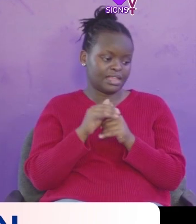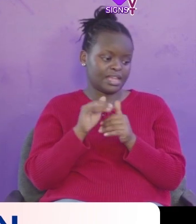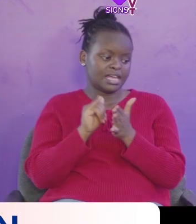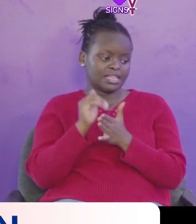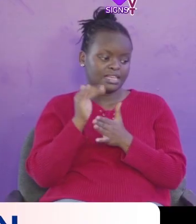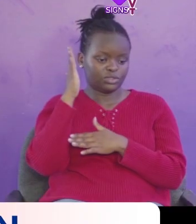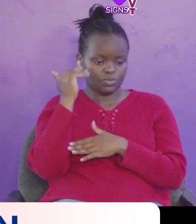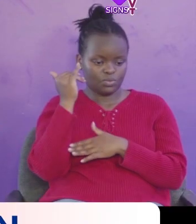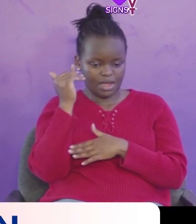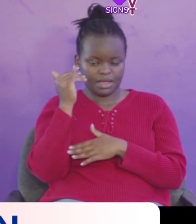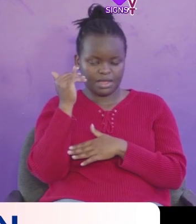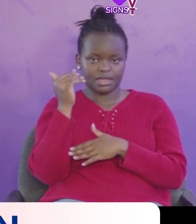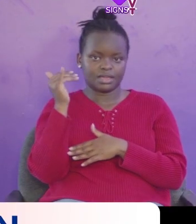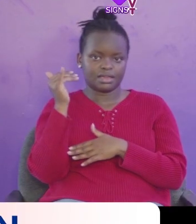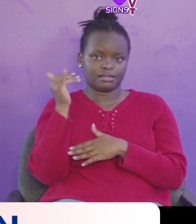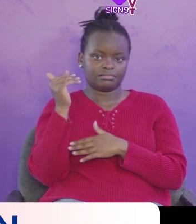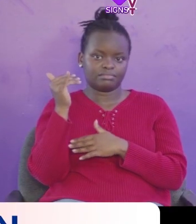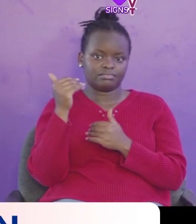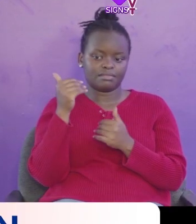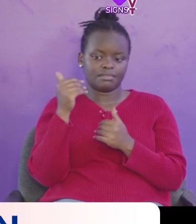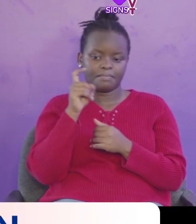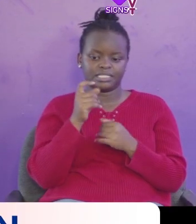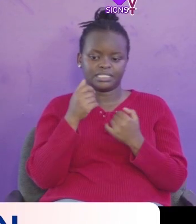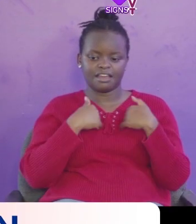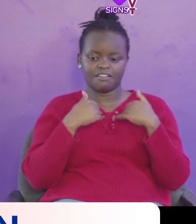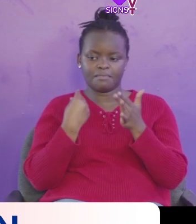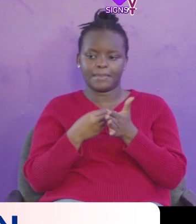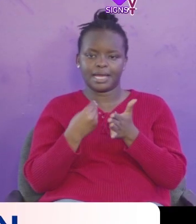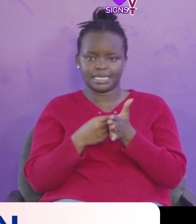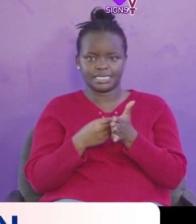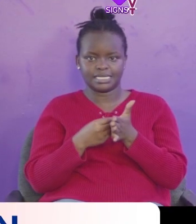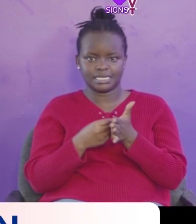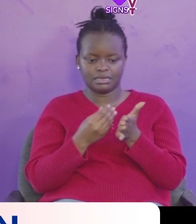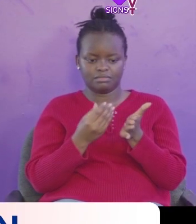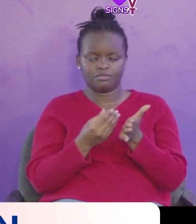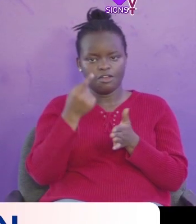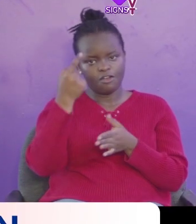unasikia una ile pesa mtu anatoa.